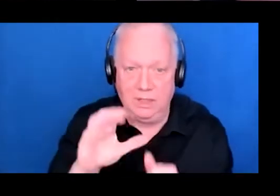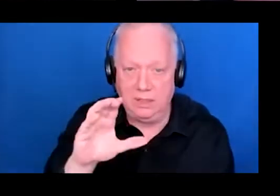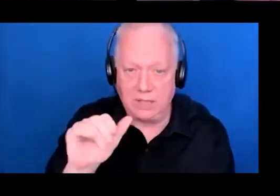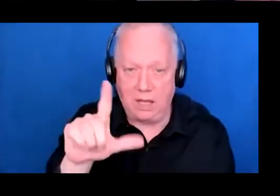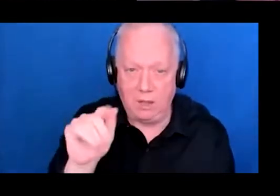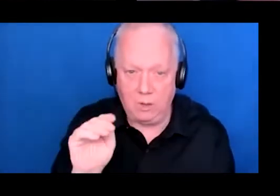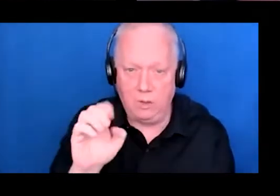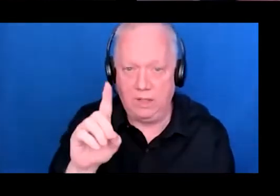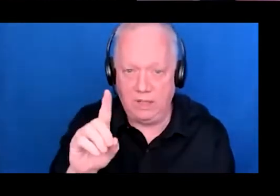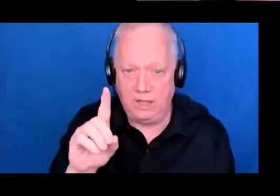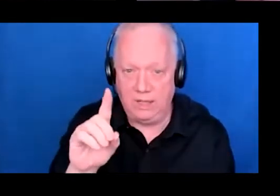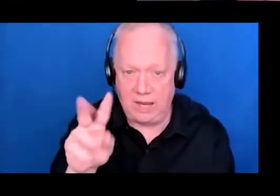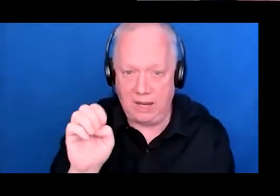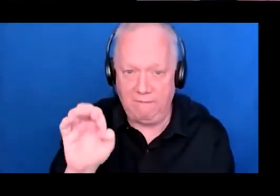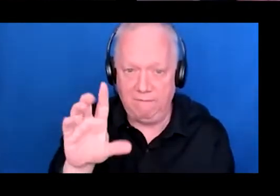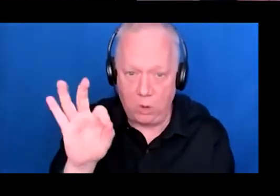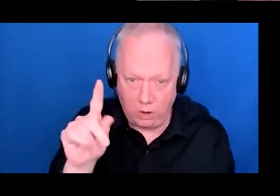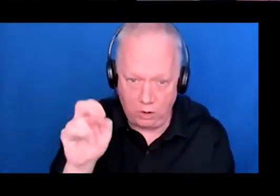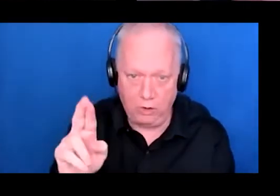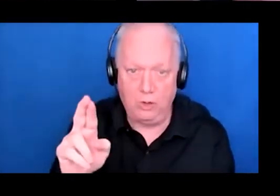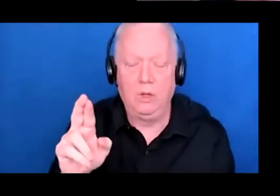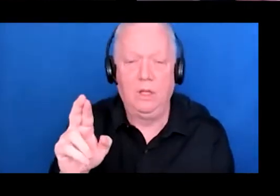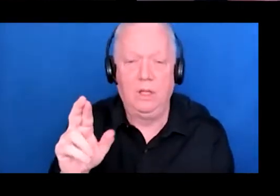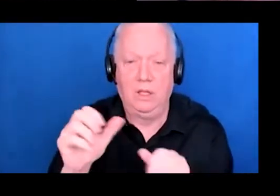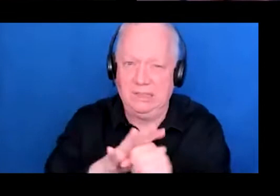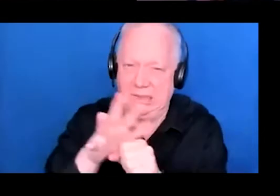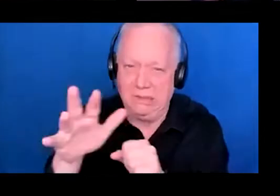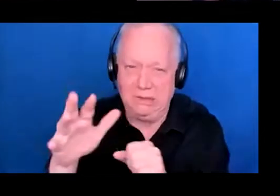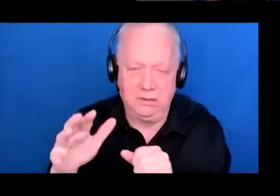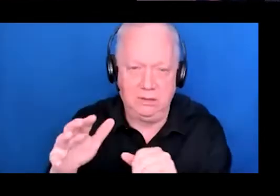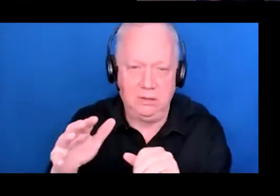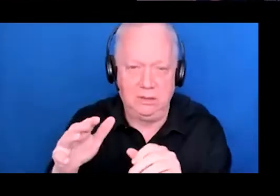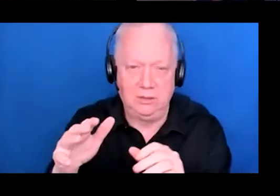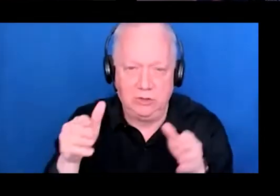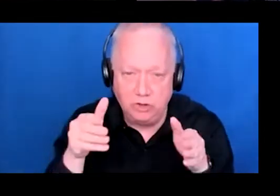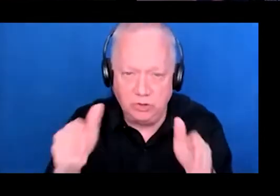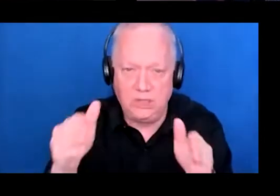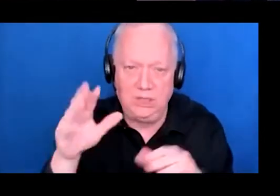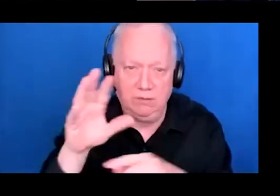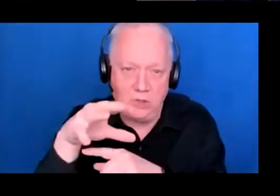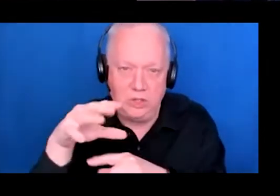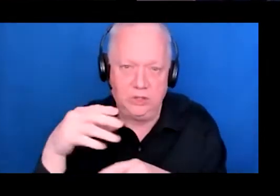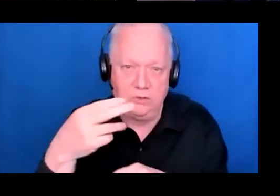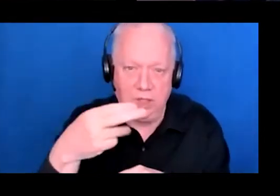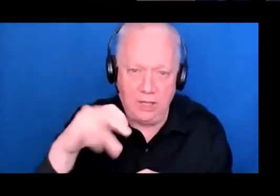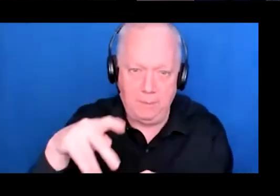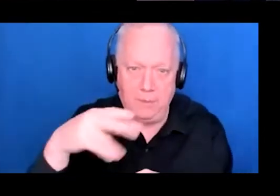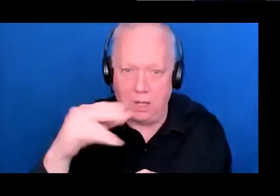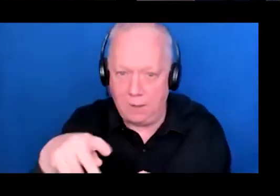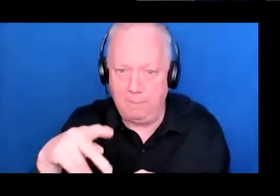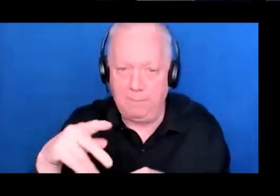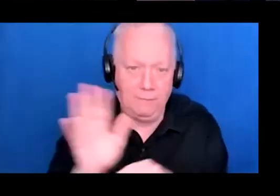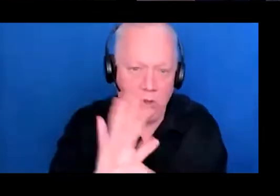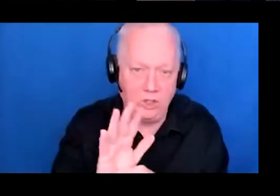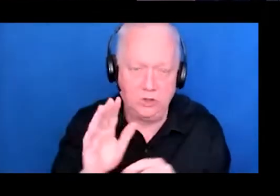Dave Fogler, had a ton of amazing underground hip hop footage. And so we were really lucky that